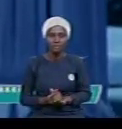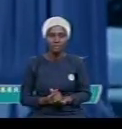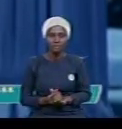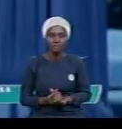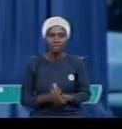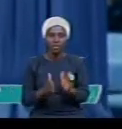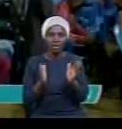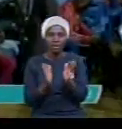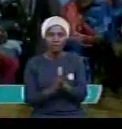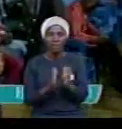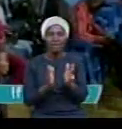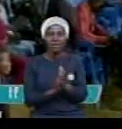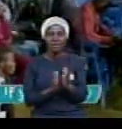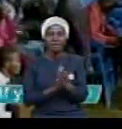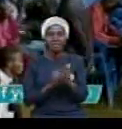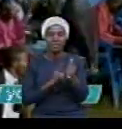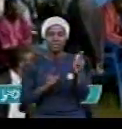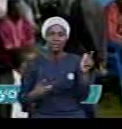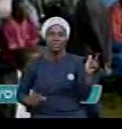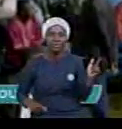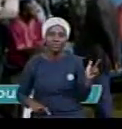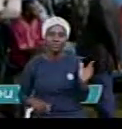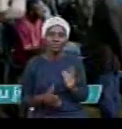Praise the Lord.